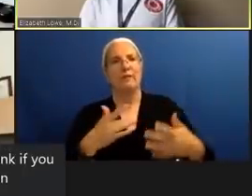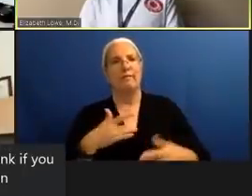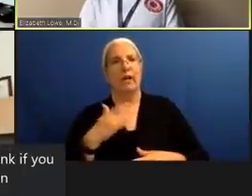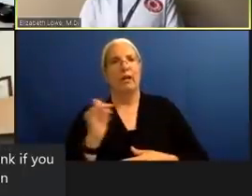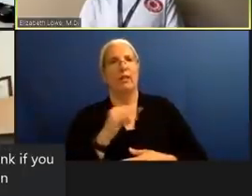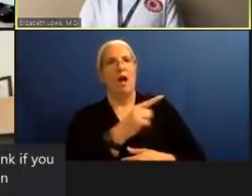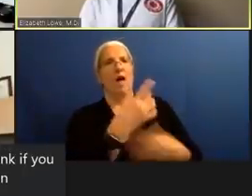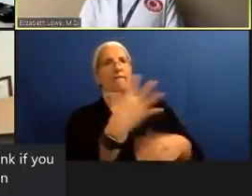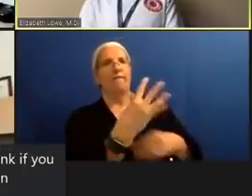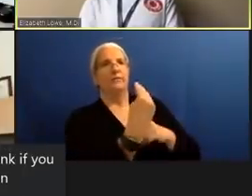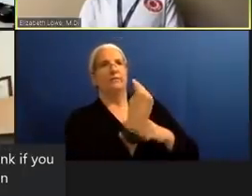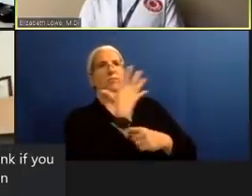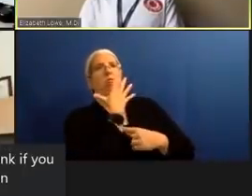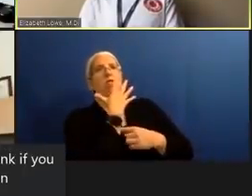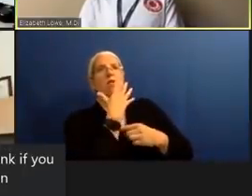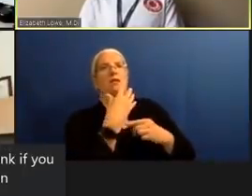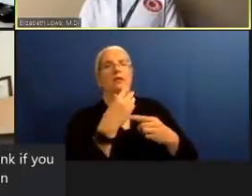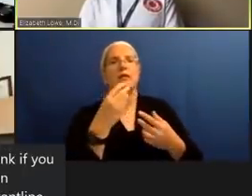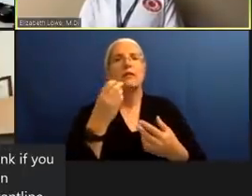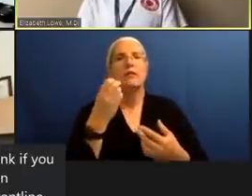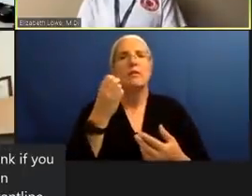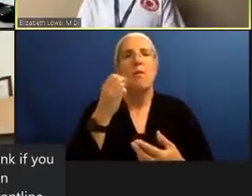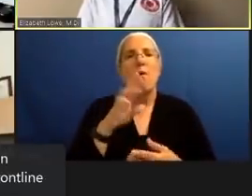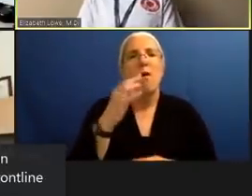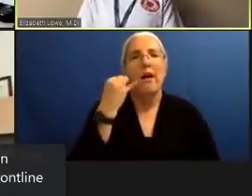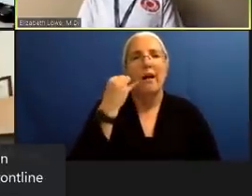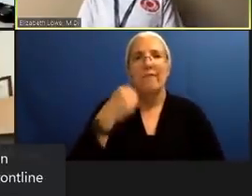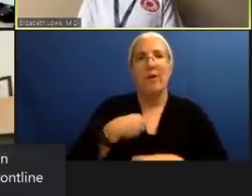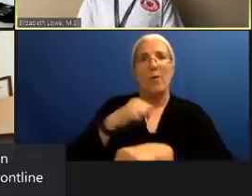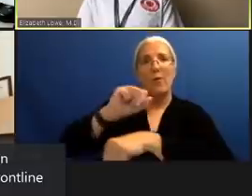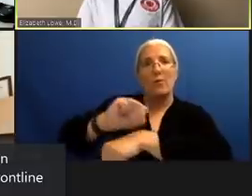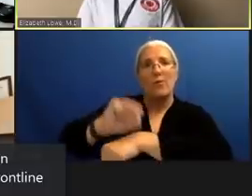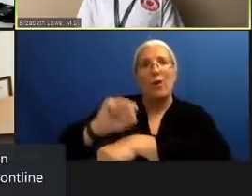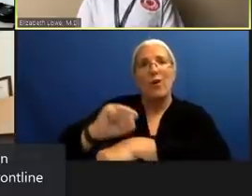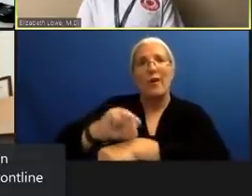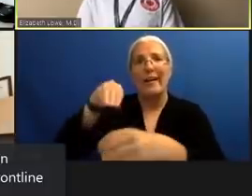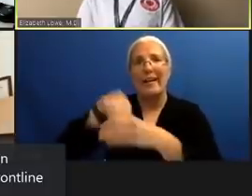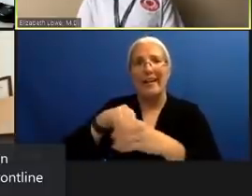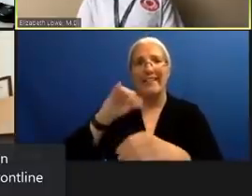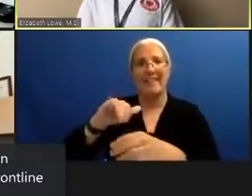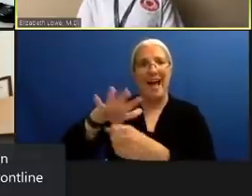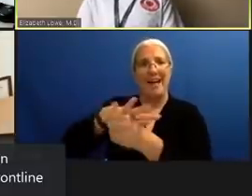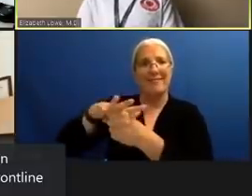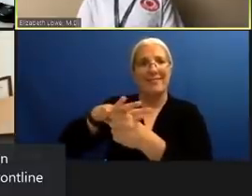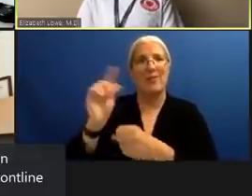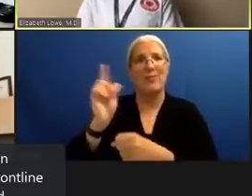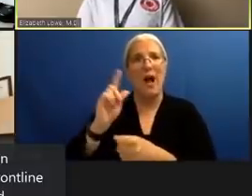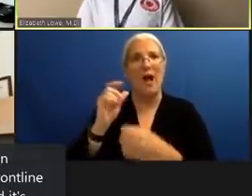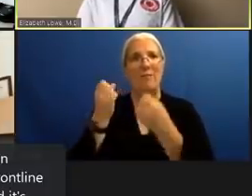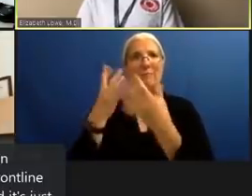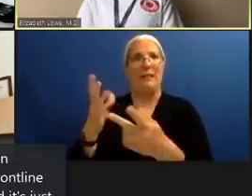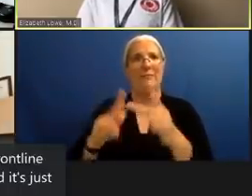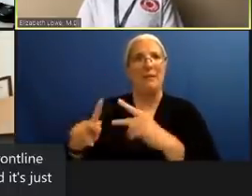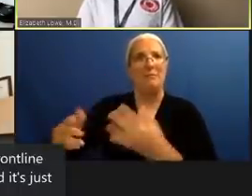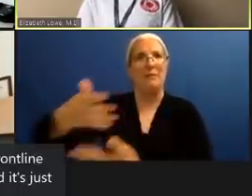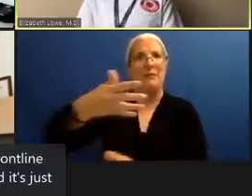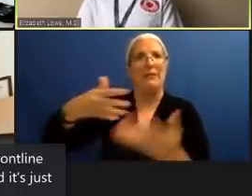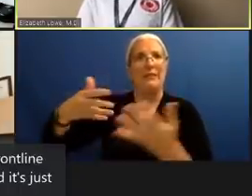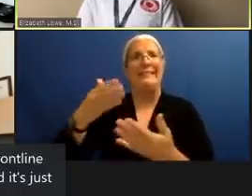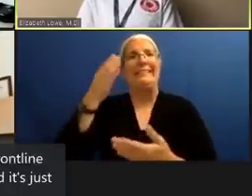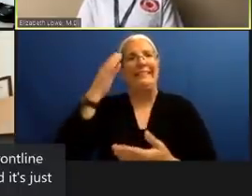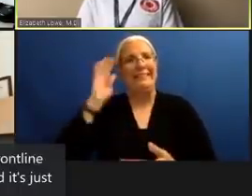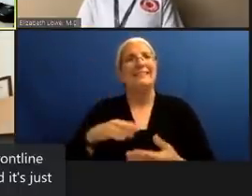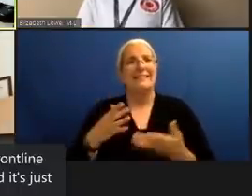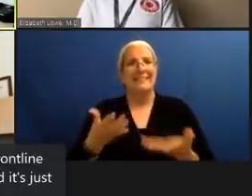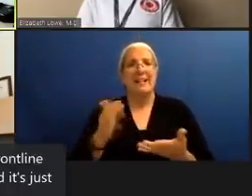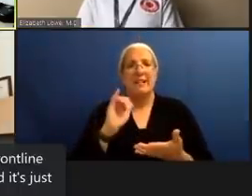you're a frontline worker, you should be getting tested, and it's just for the good of the community.